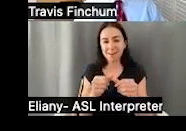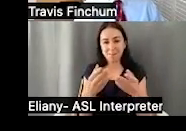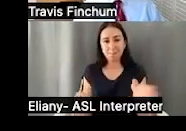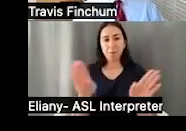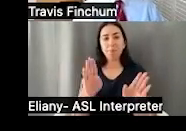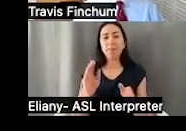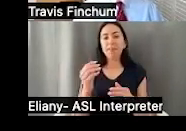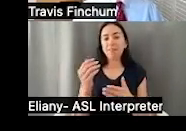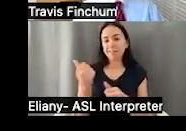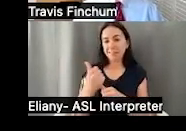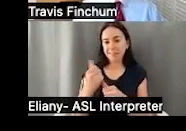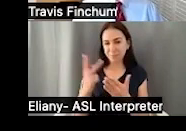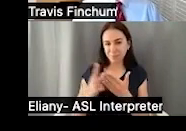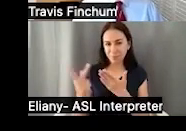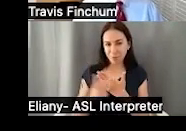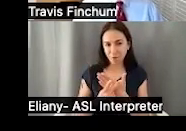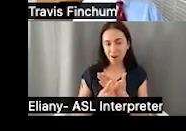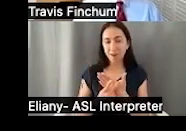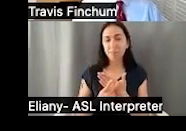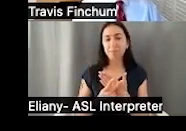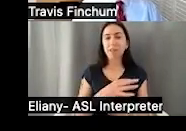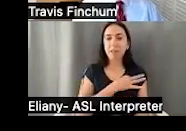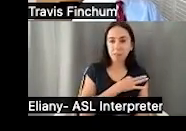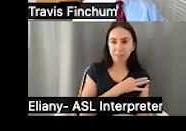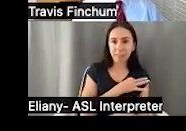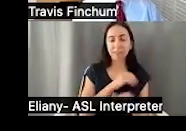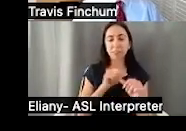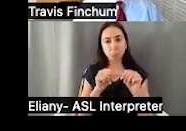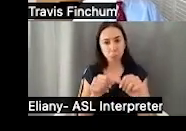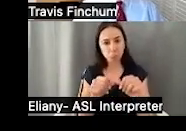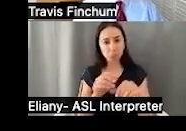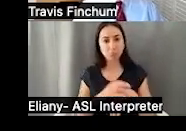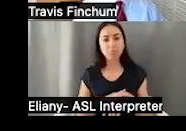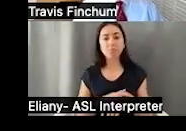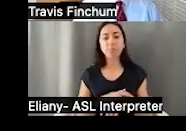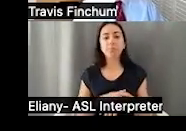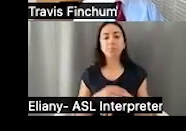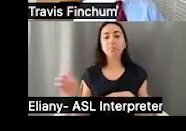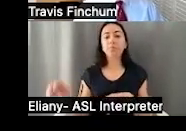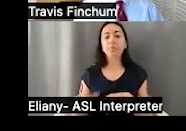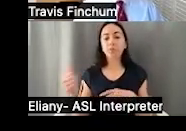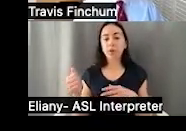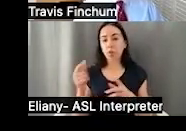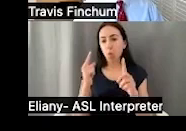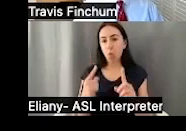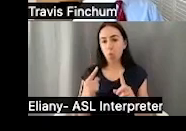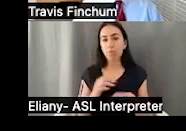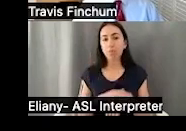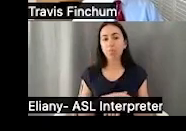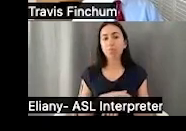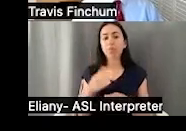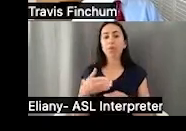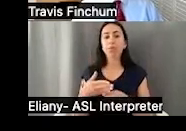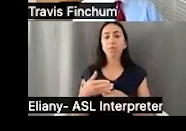That's where then we have to talk about the different programs. And of course, one of the other goals of a special needs trust is we're going to be able